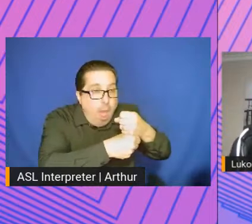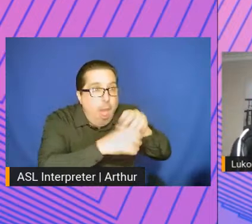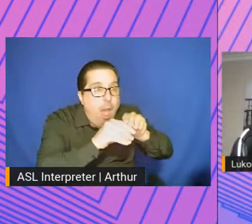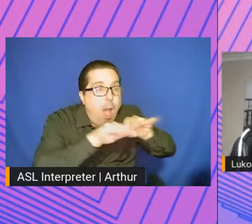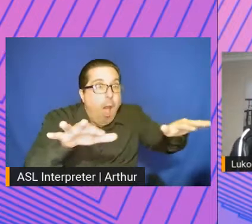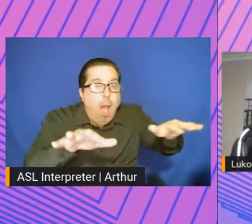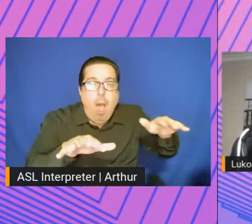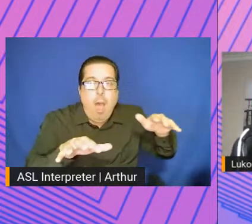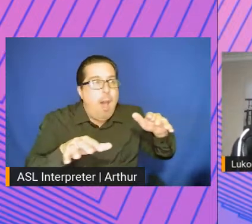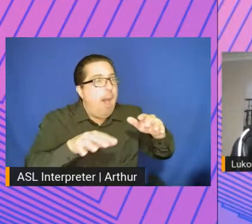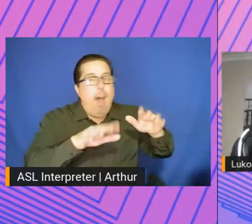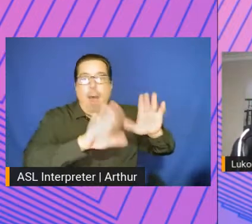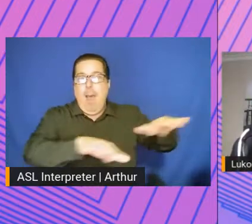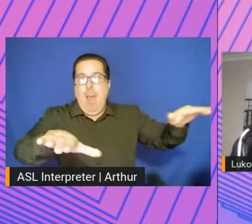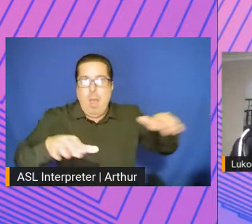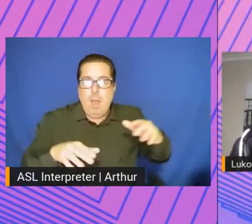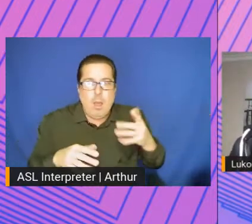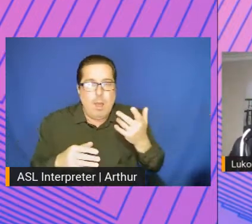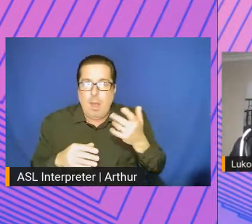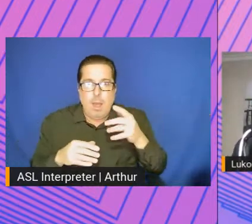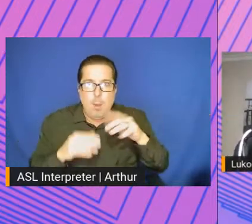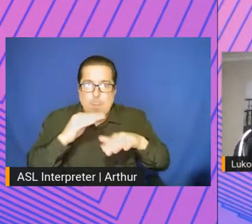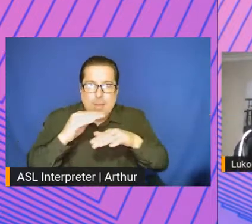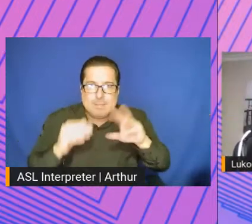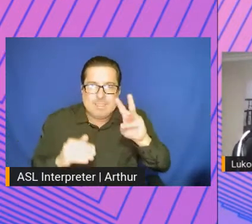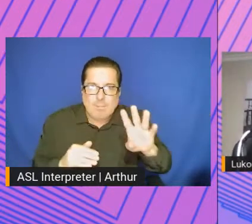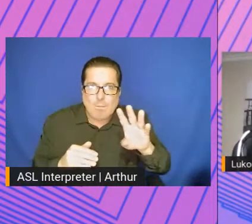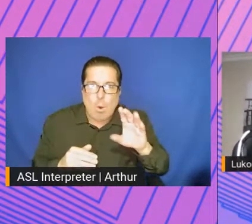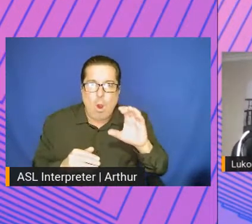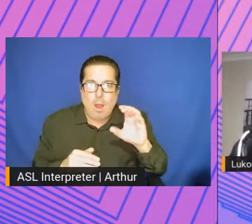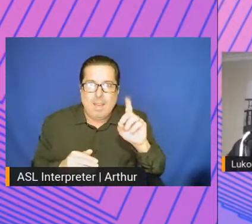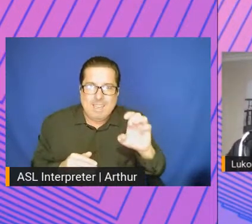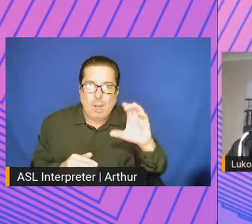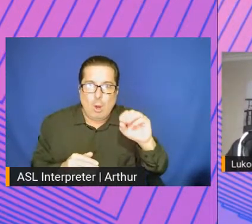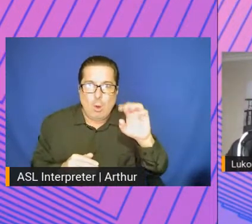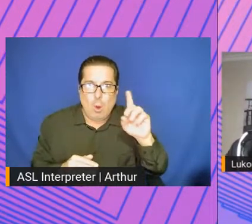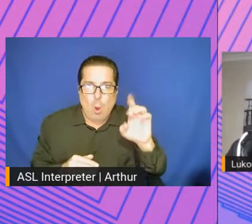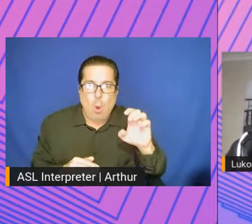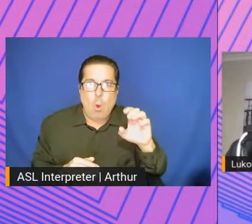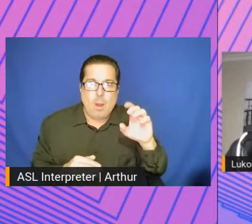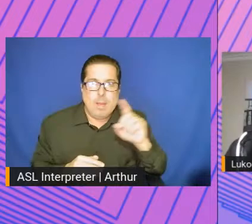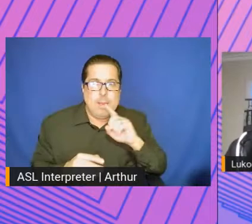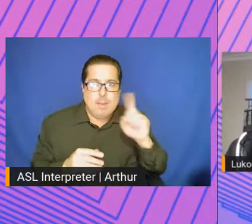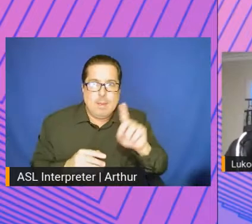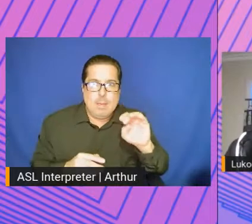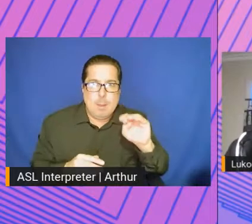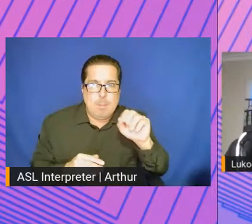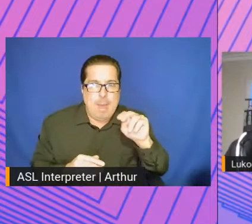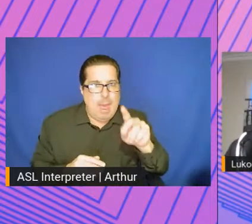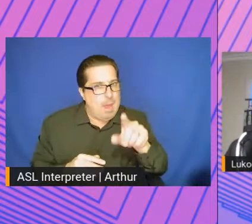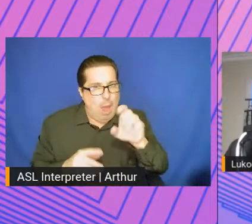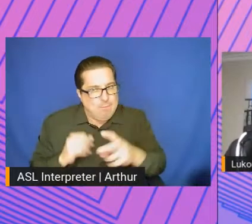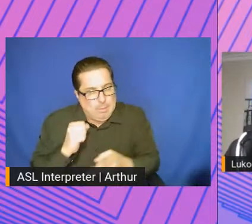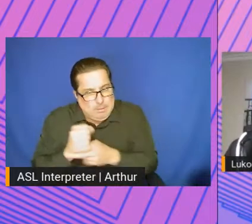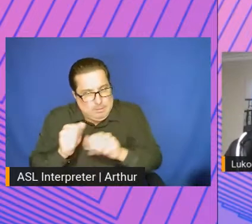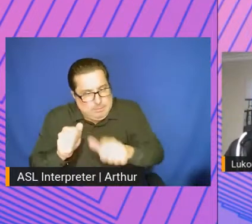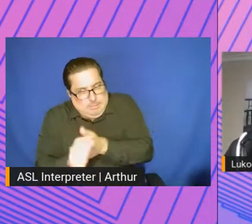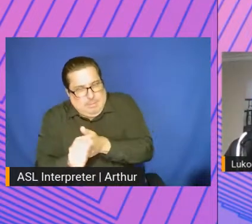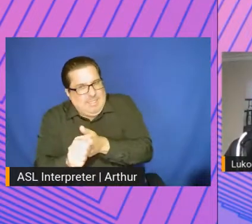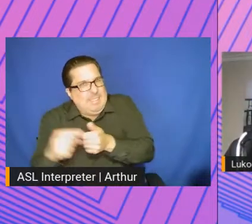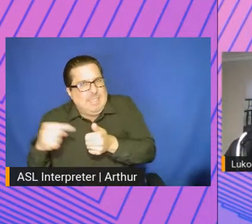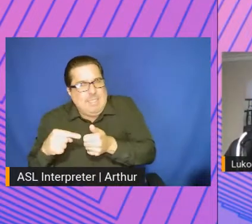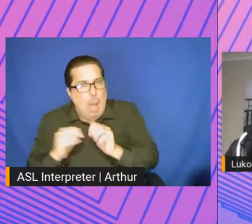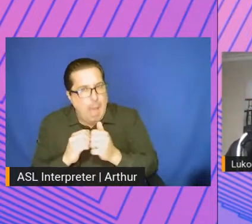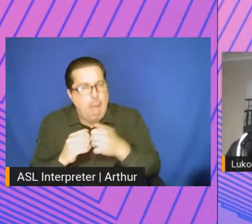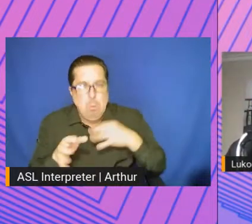values just by running a base64 decode demand. And so I do like to share a lot about some of the means or